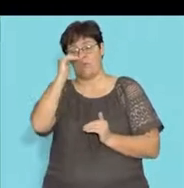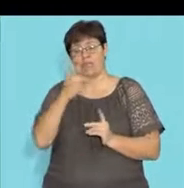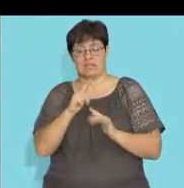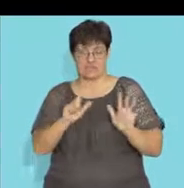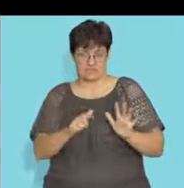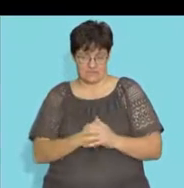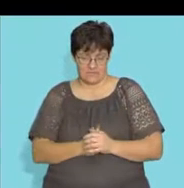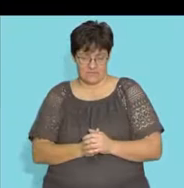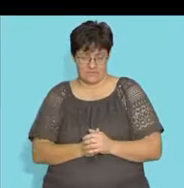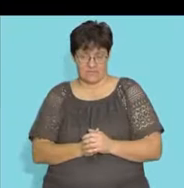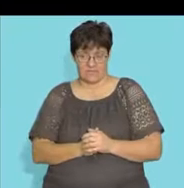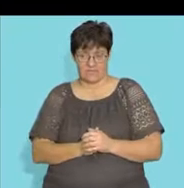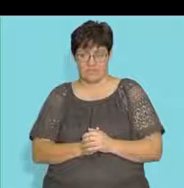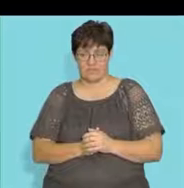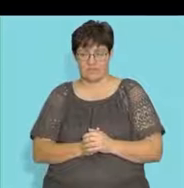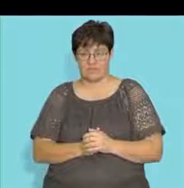7.